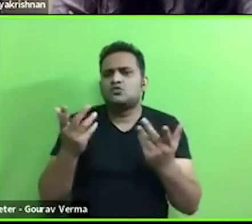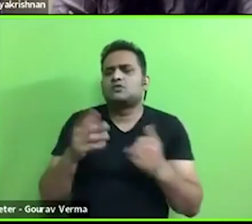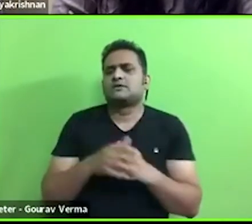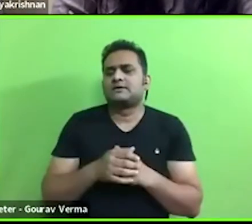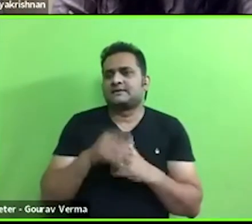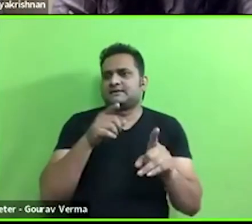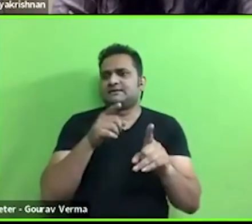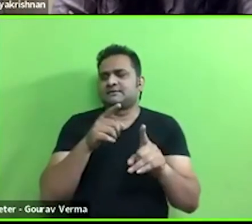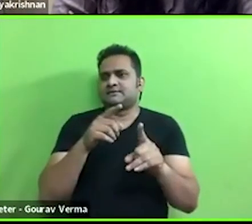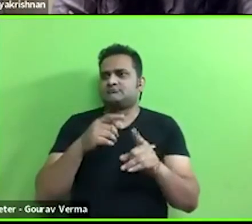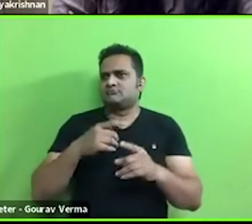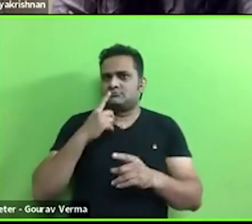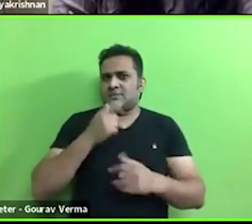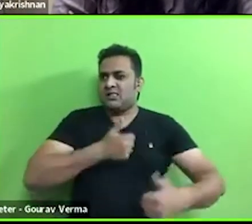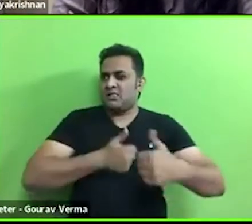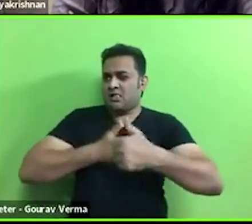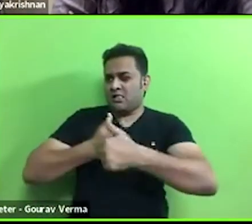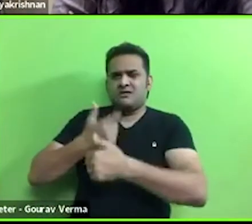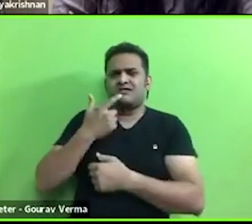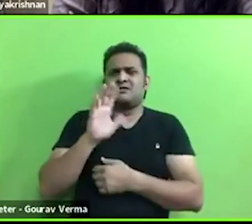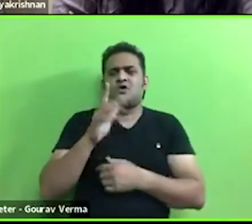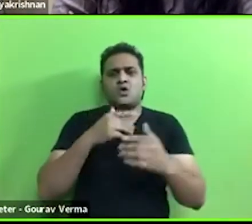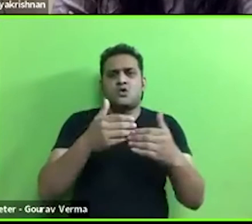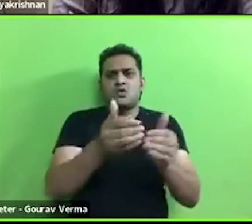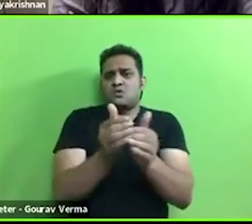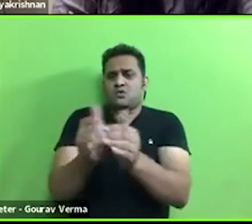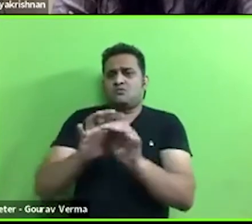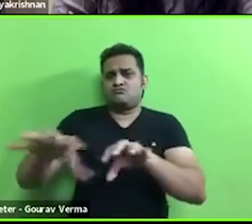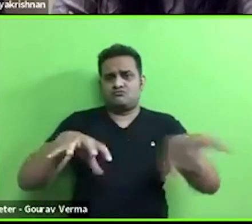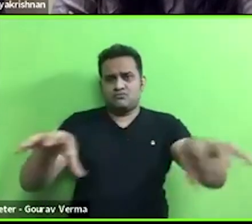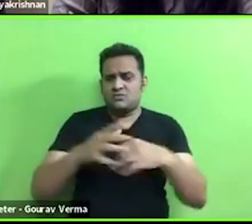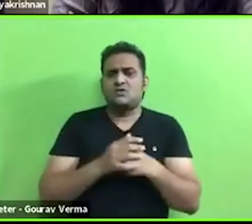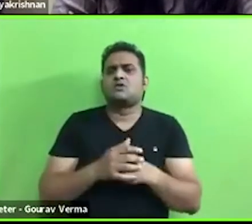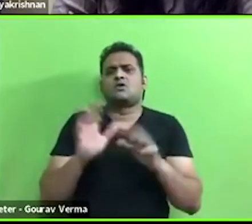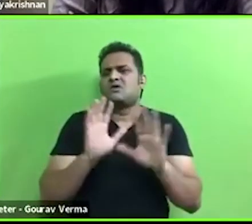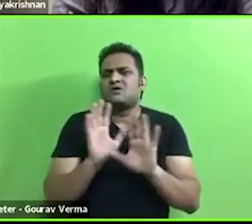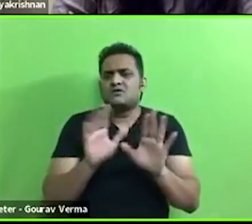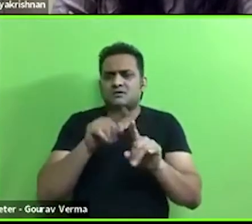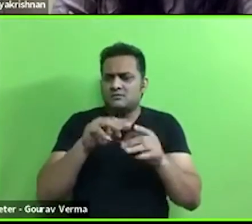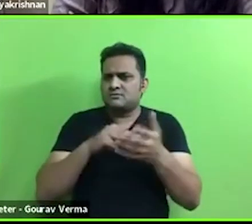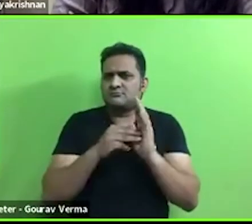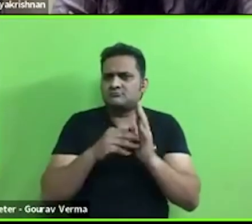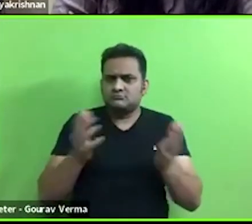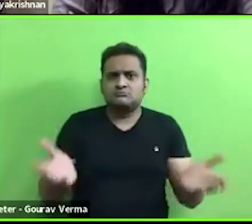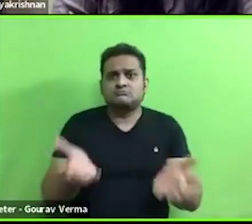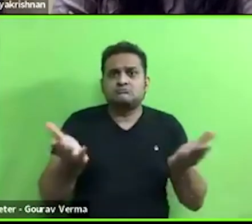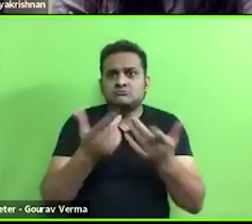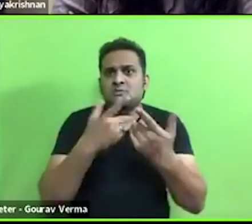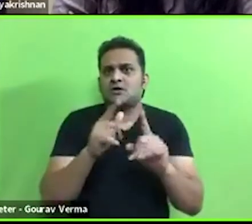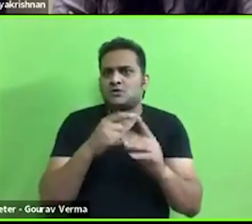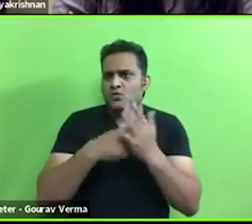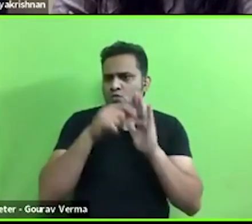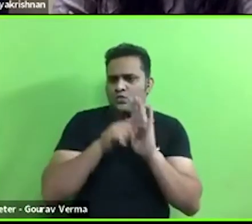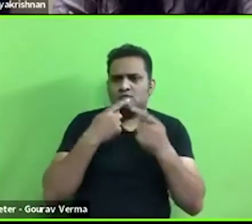it's not a competition, it's not a communism, it's not an idea of promoting a certain ethic only.